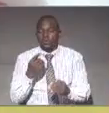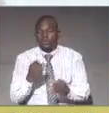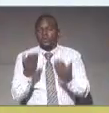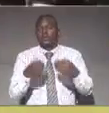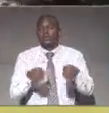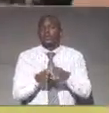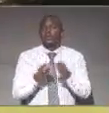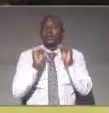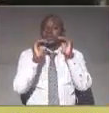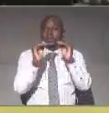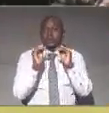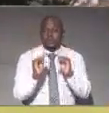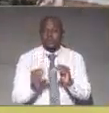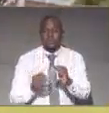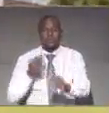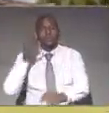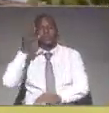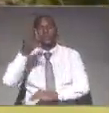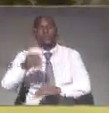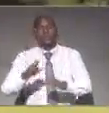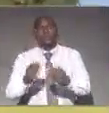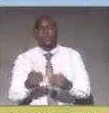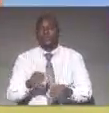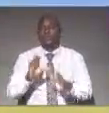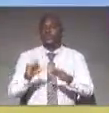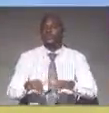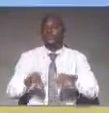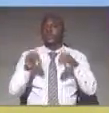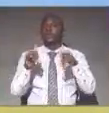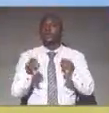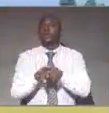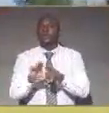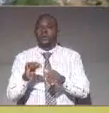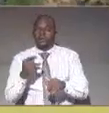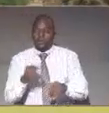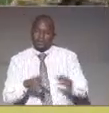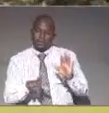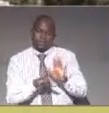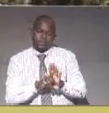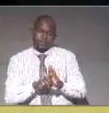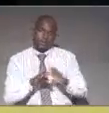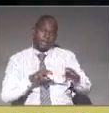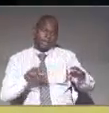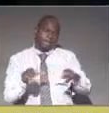the structure of the future authorities, a sovereign council, a cabinet, and a legislative body.